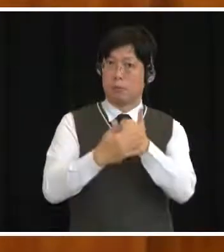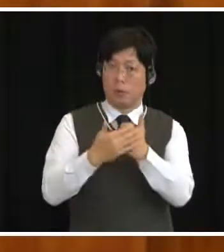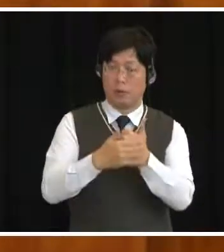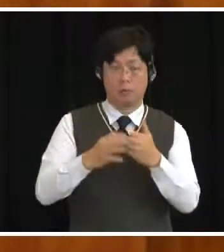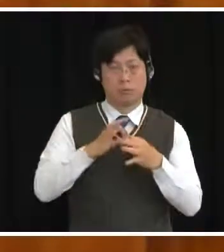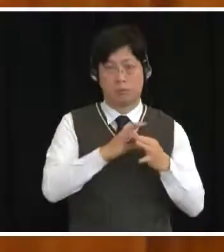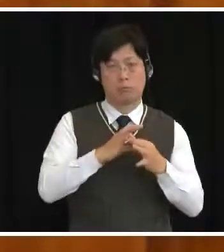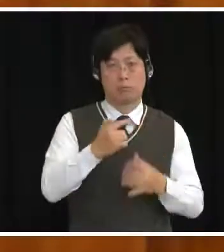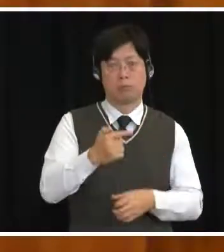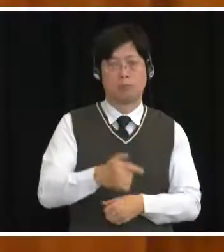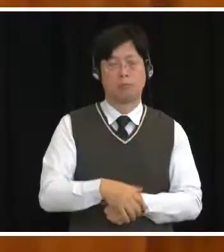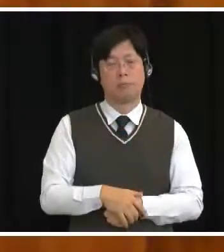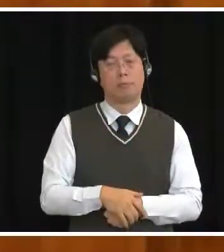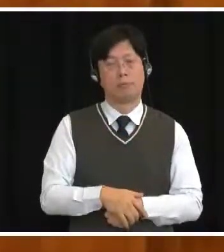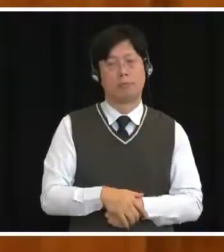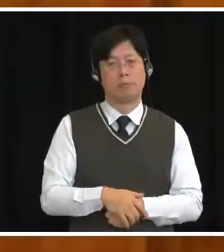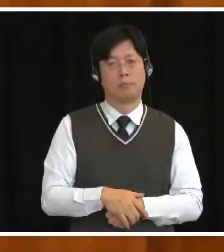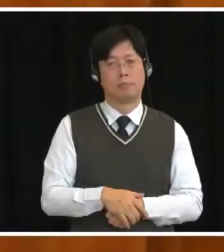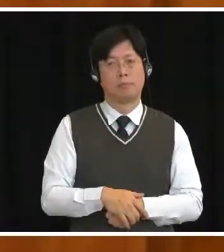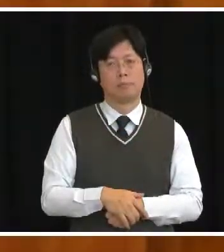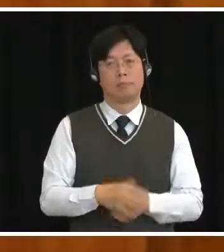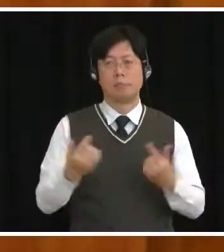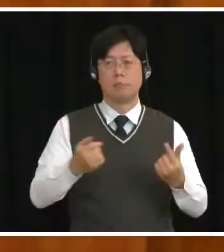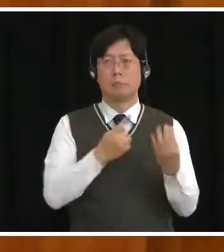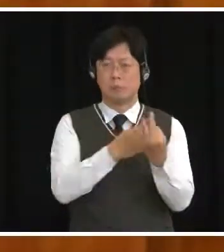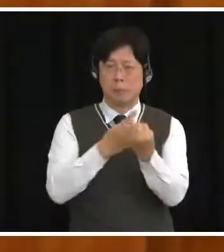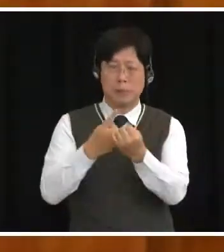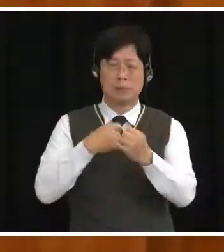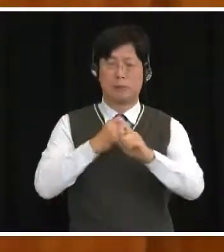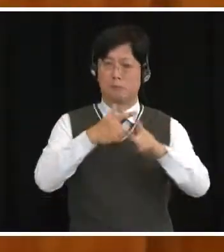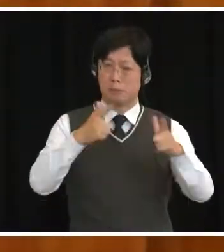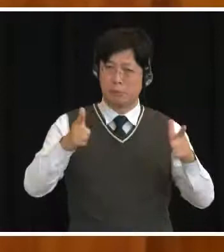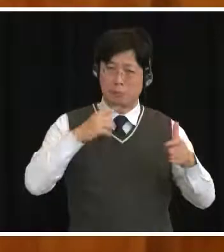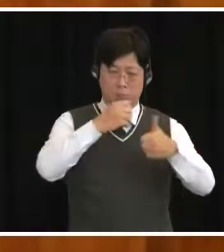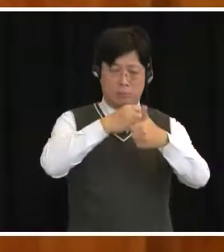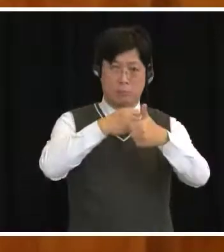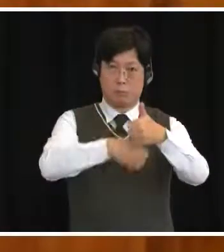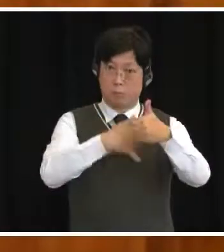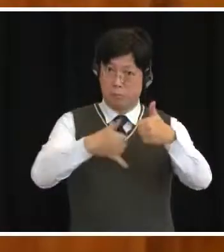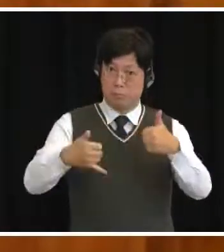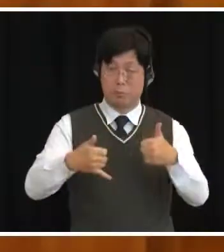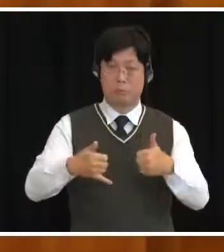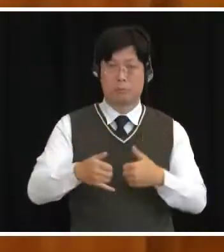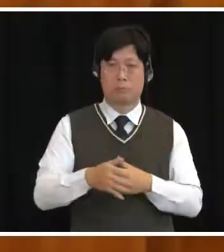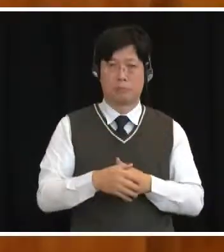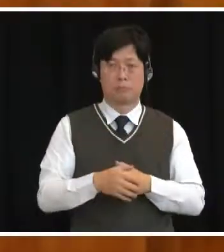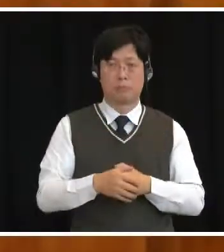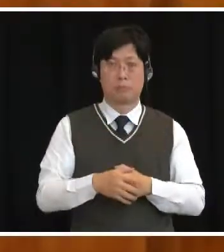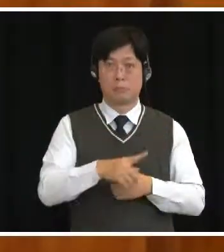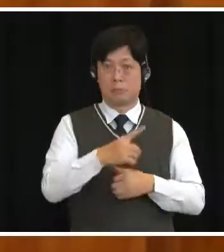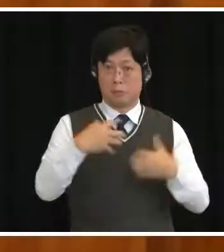they do attach great importance to children's affairs.